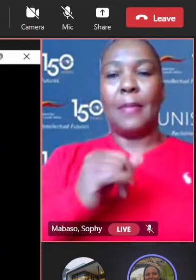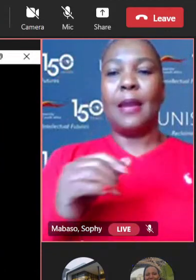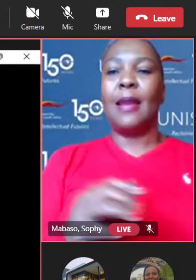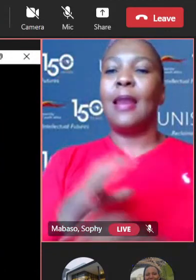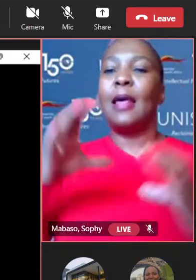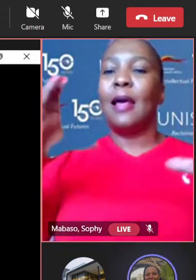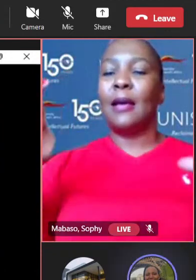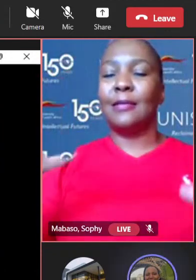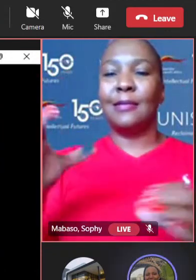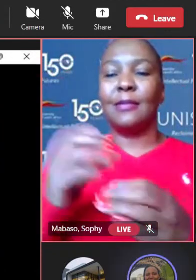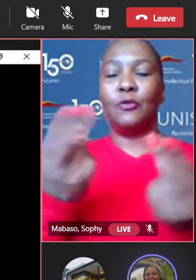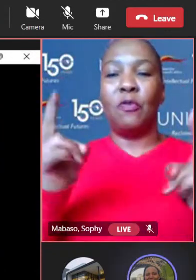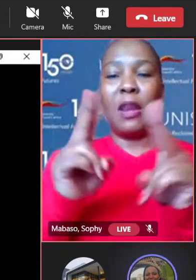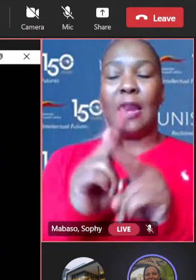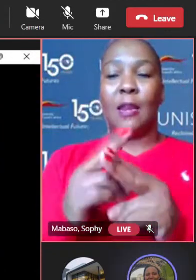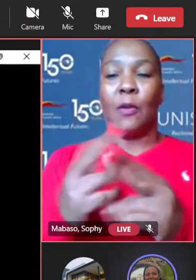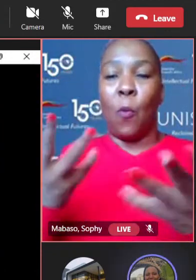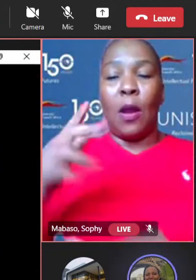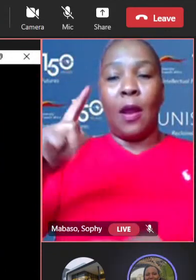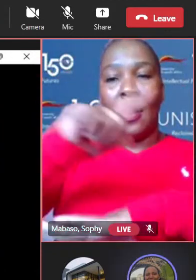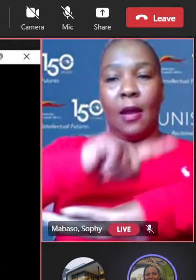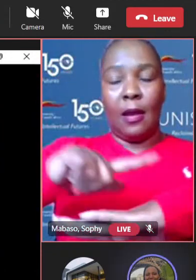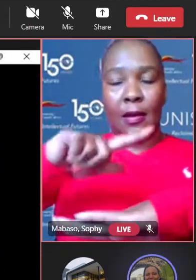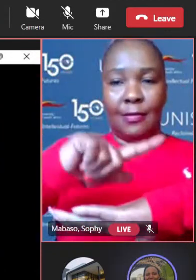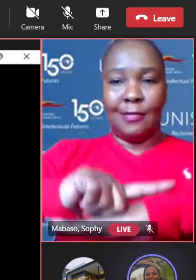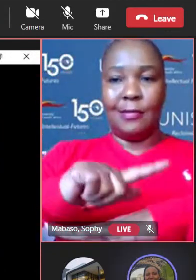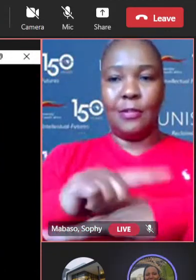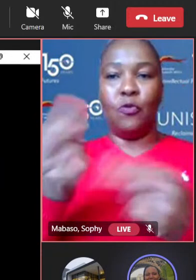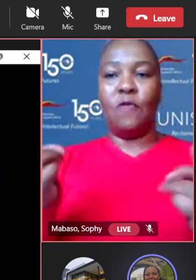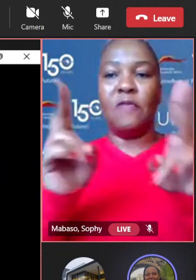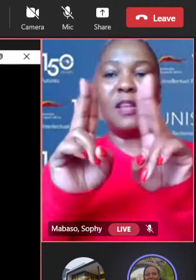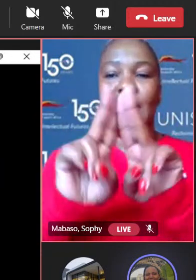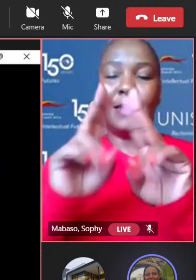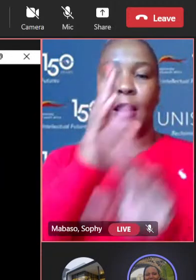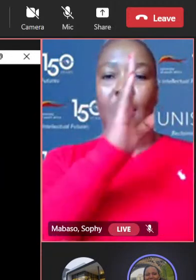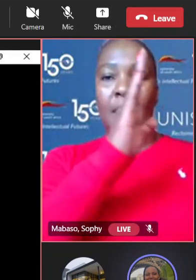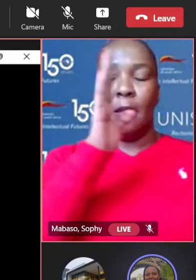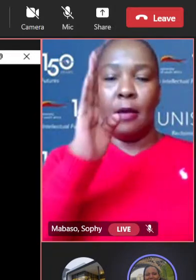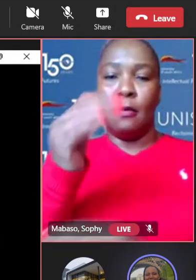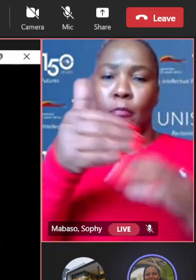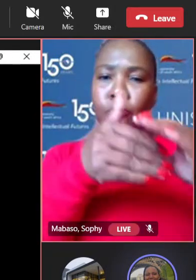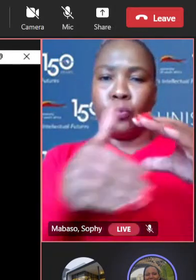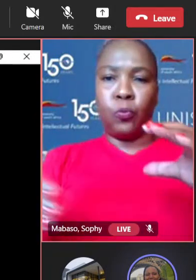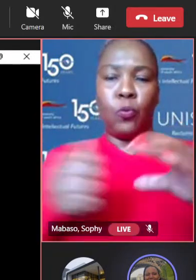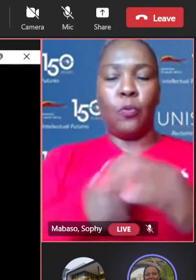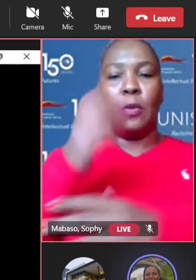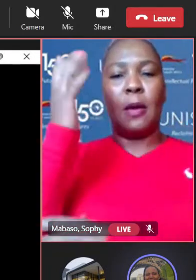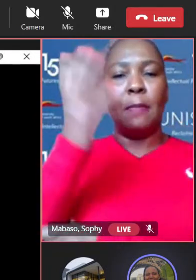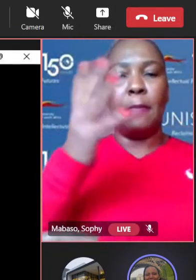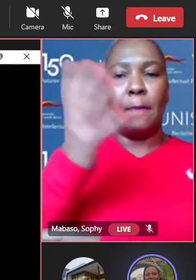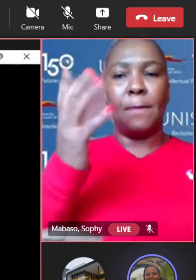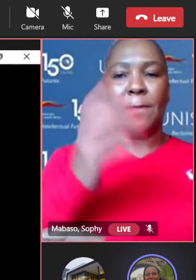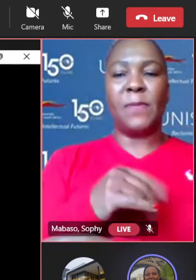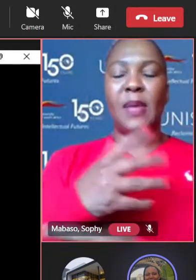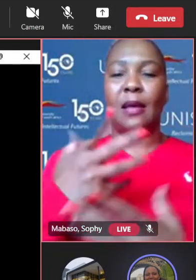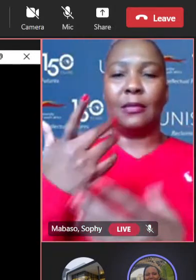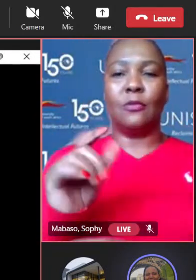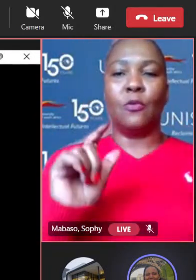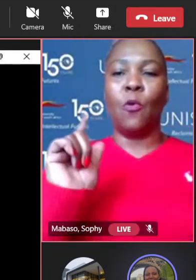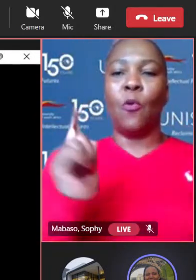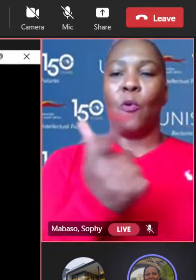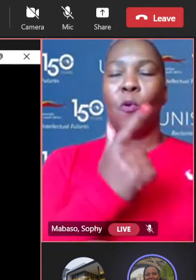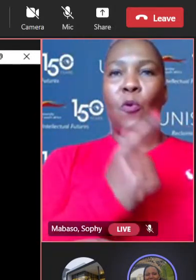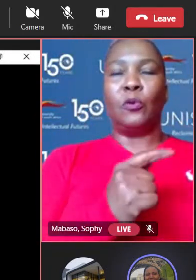land. By Unisa Library, throughout my presentation, I will be referring to all Unisa Library